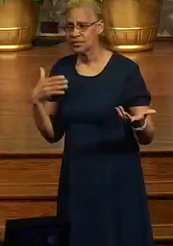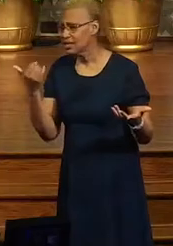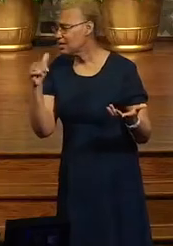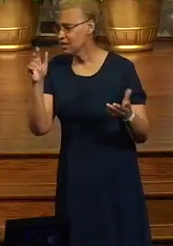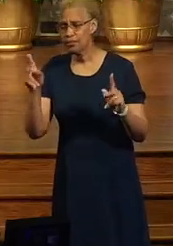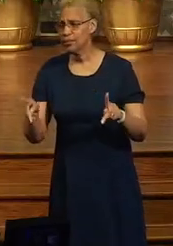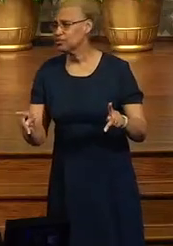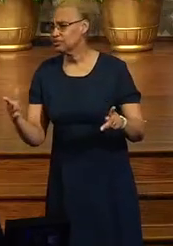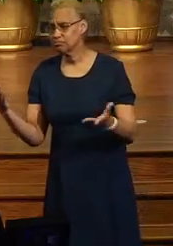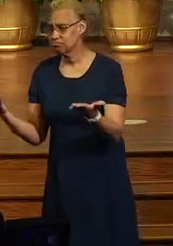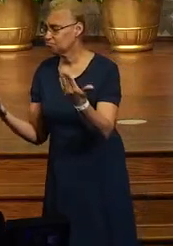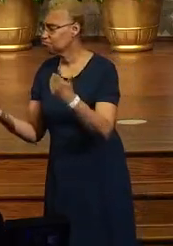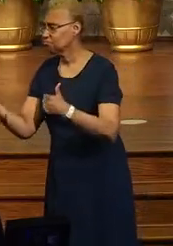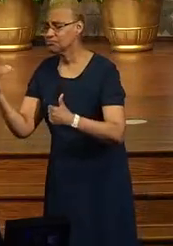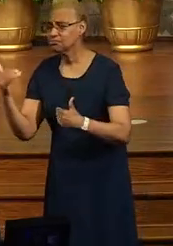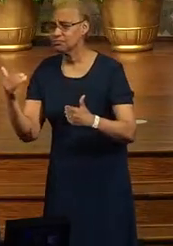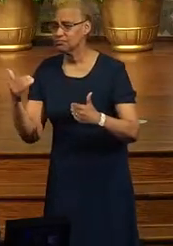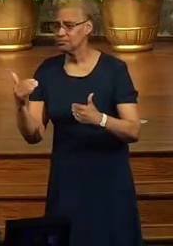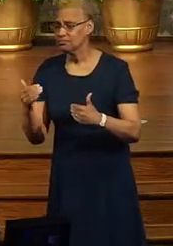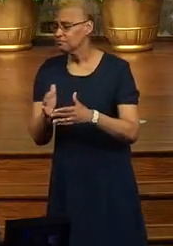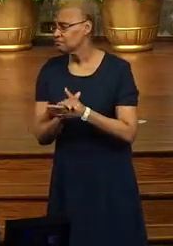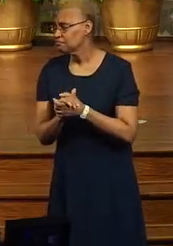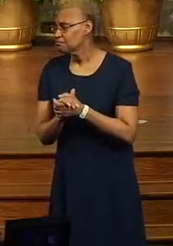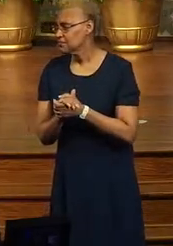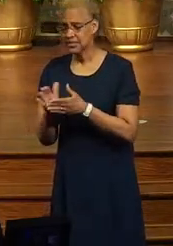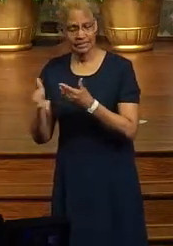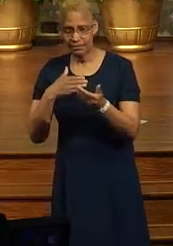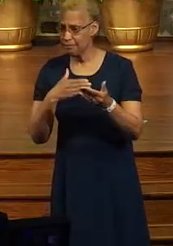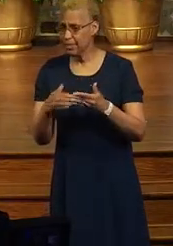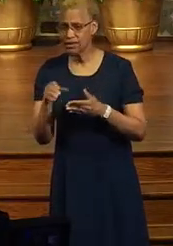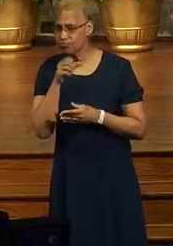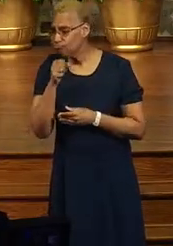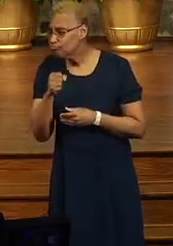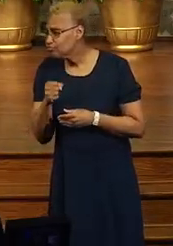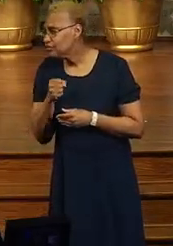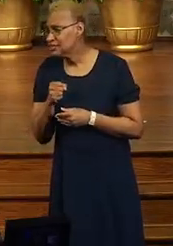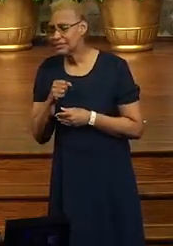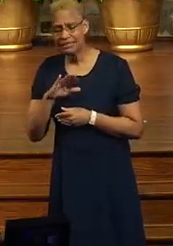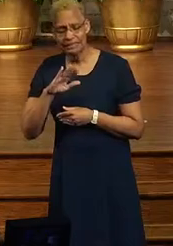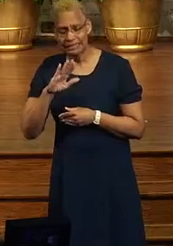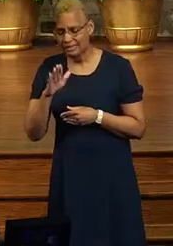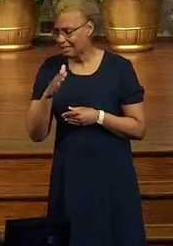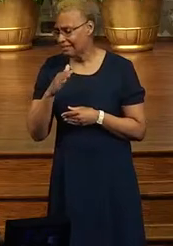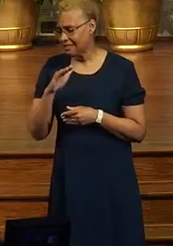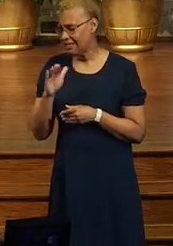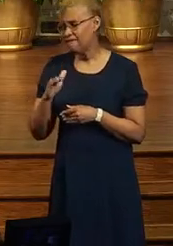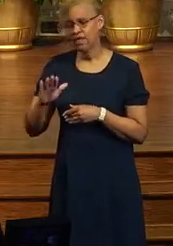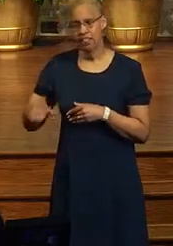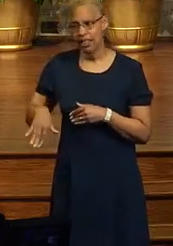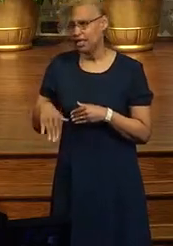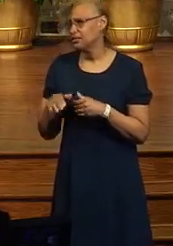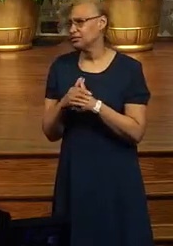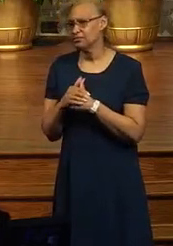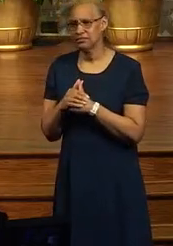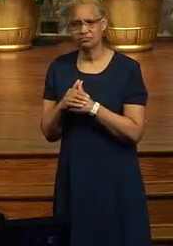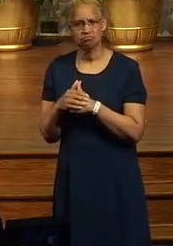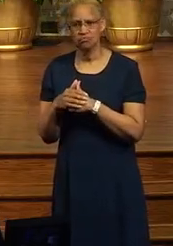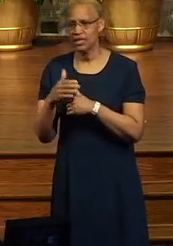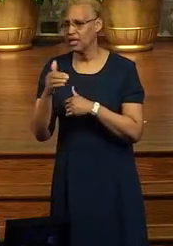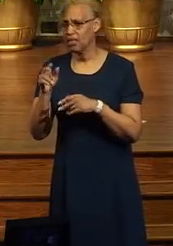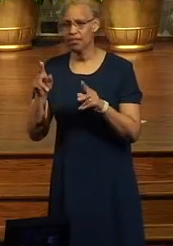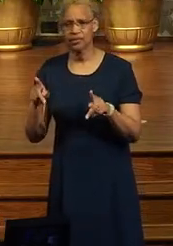else. But God is still able. It's never too late. You can still come down. There's someone